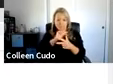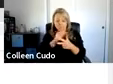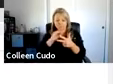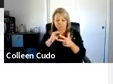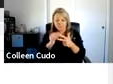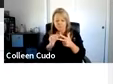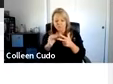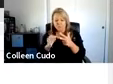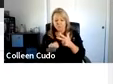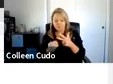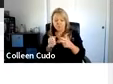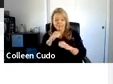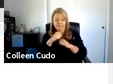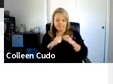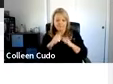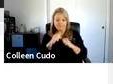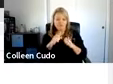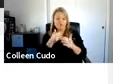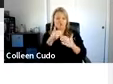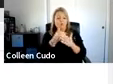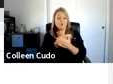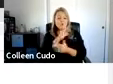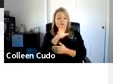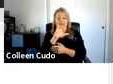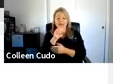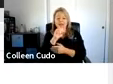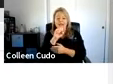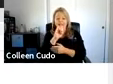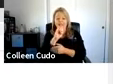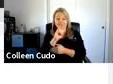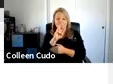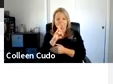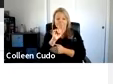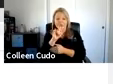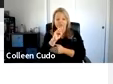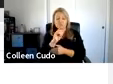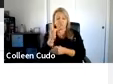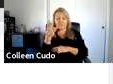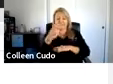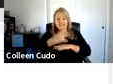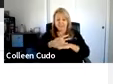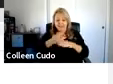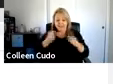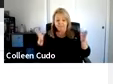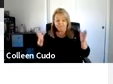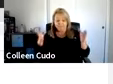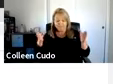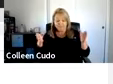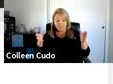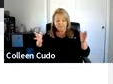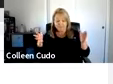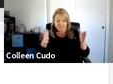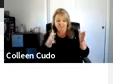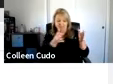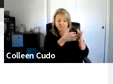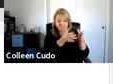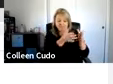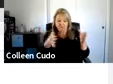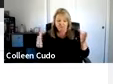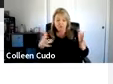And so the new case rate, which is a 7-day rolling average here, shows up alongside the